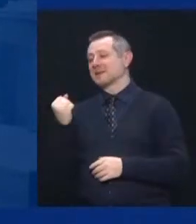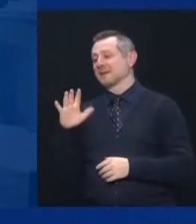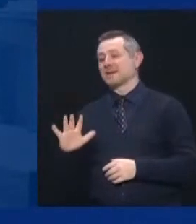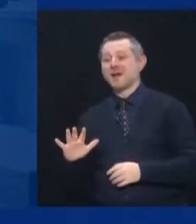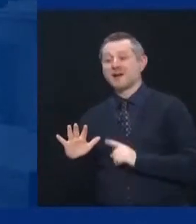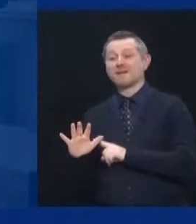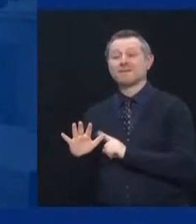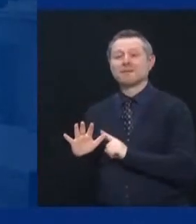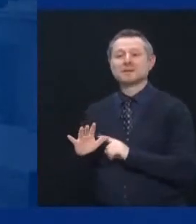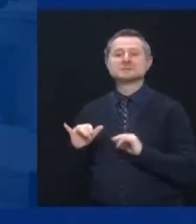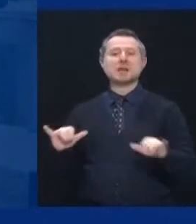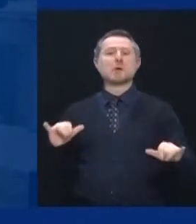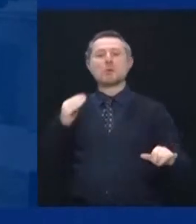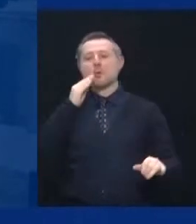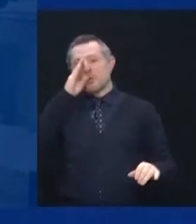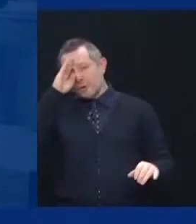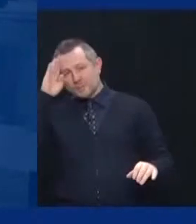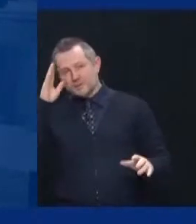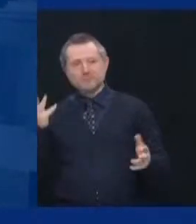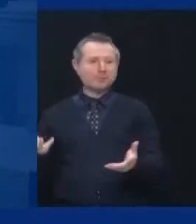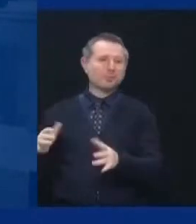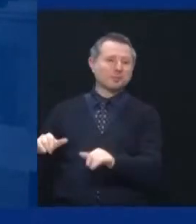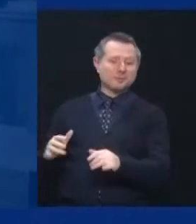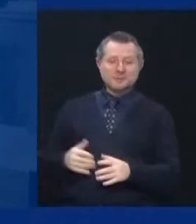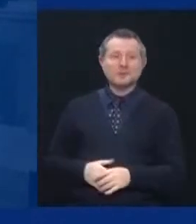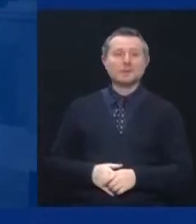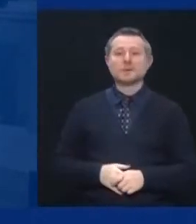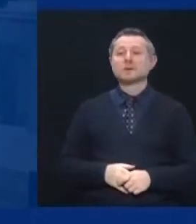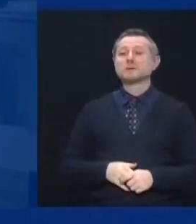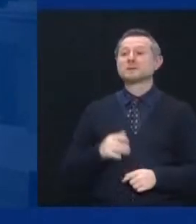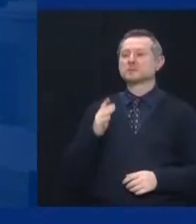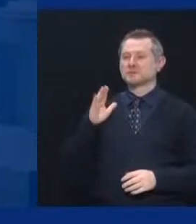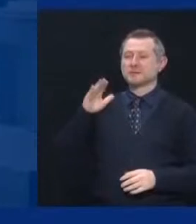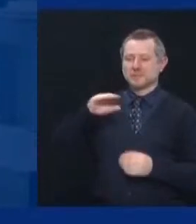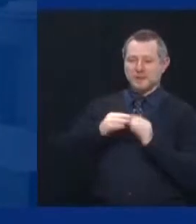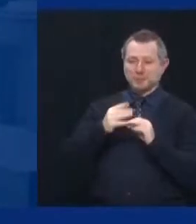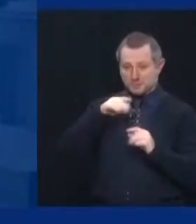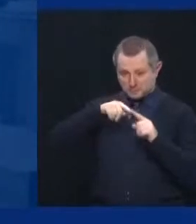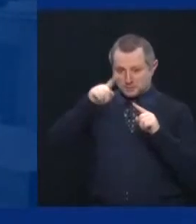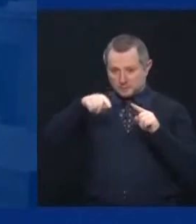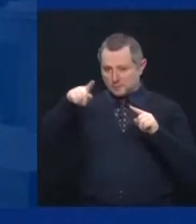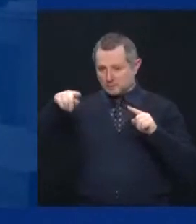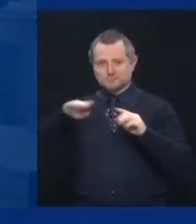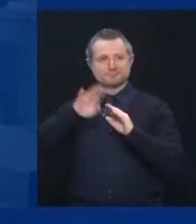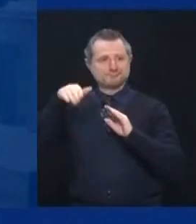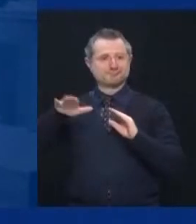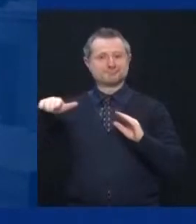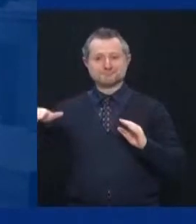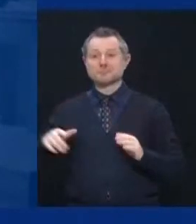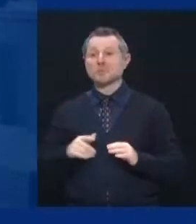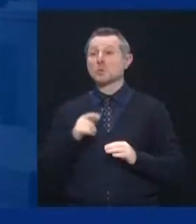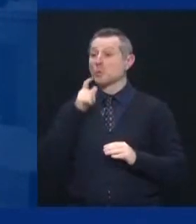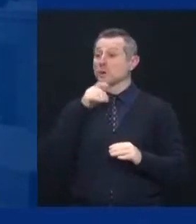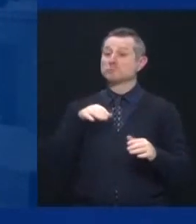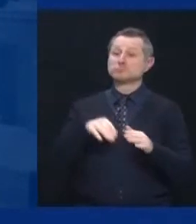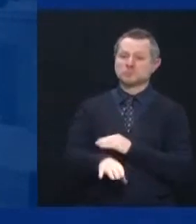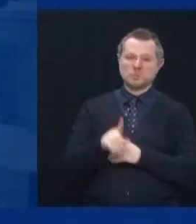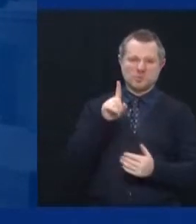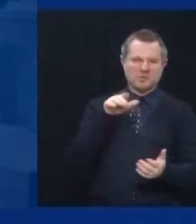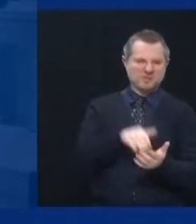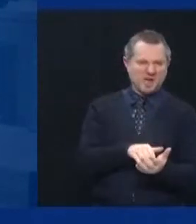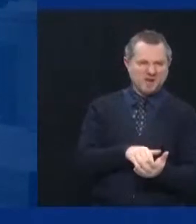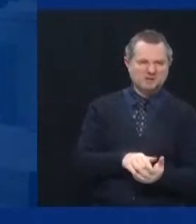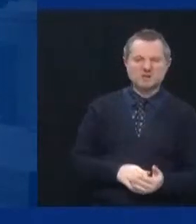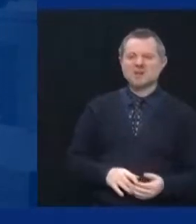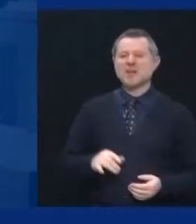discharges. So the numbers have been bouncing over the past few days. Admissions, 1,000,